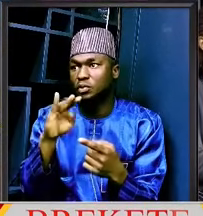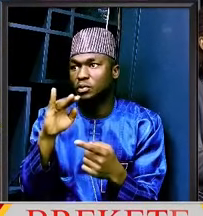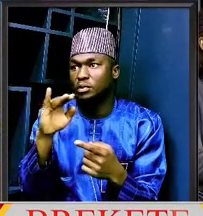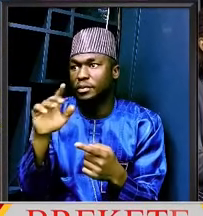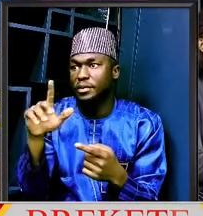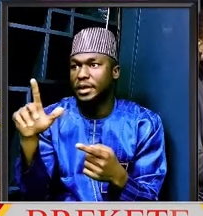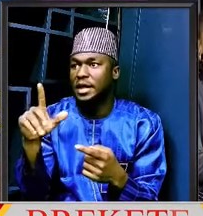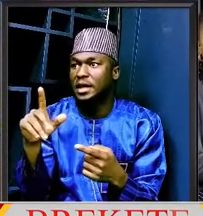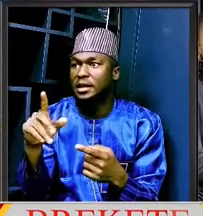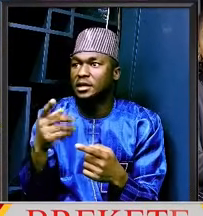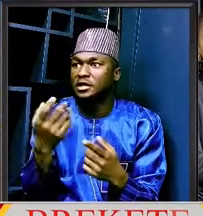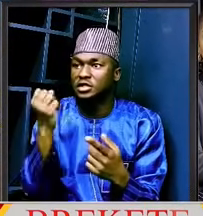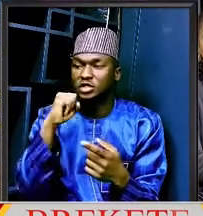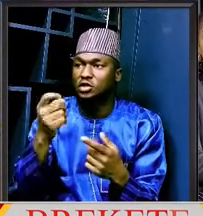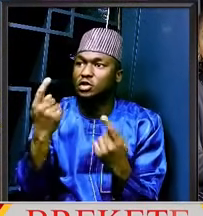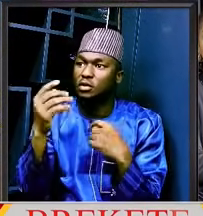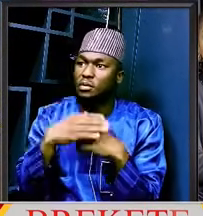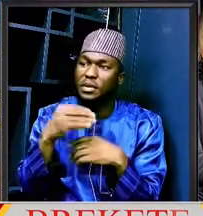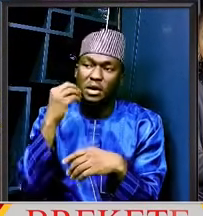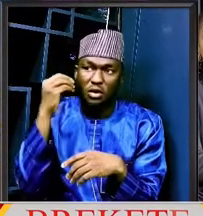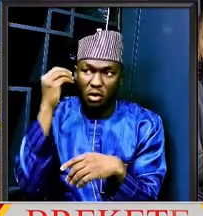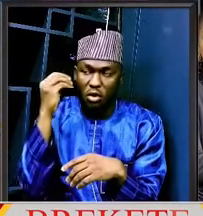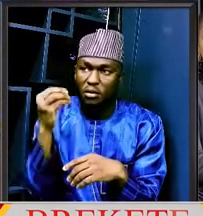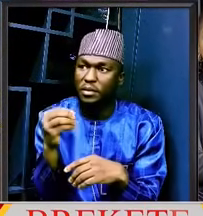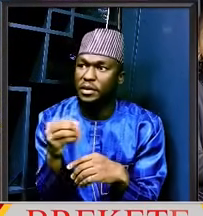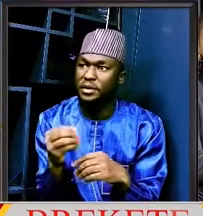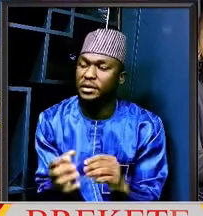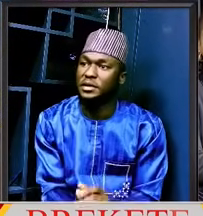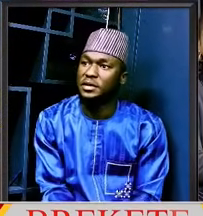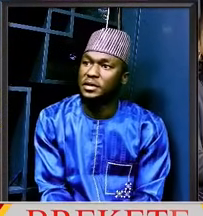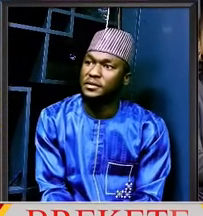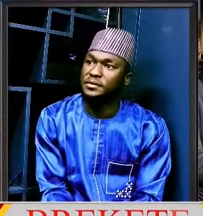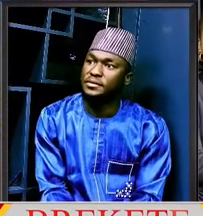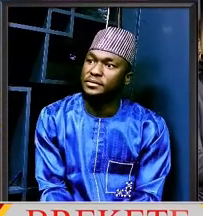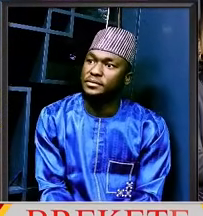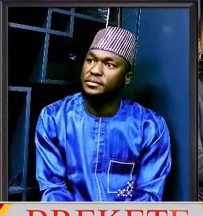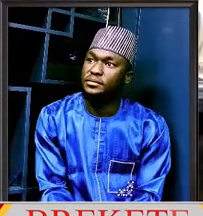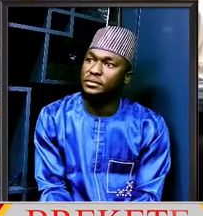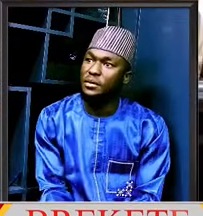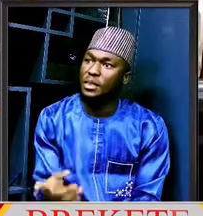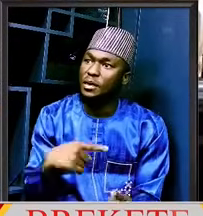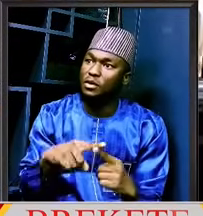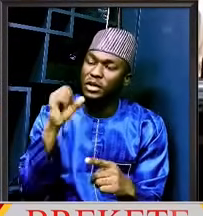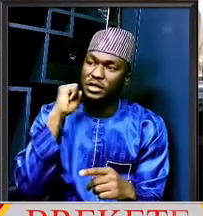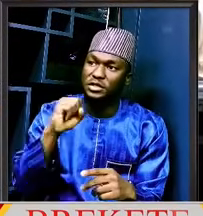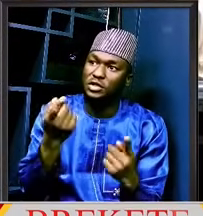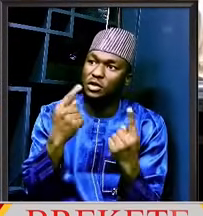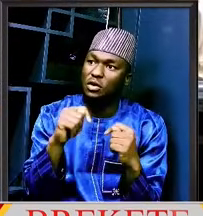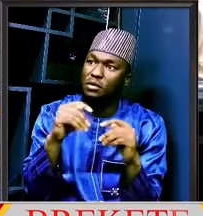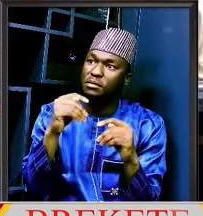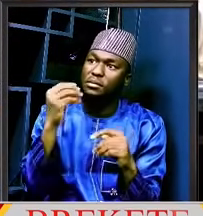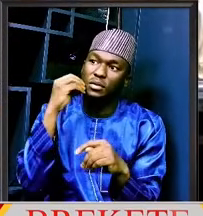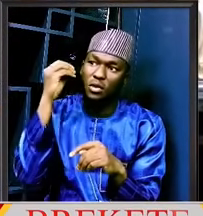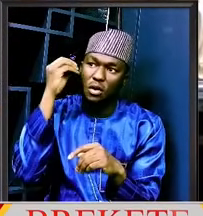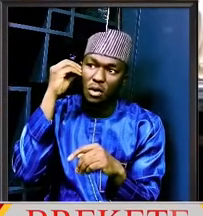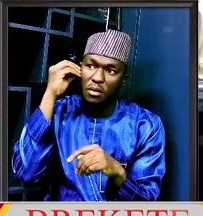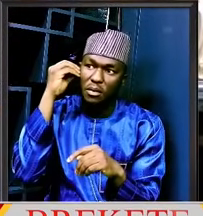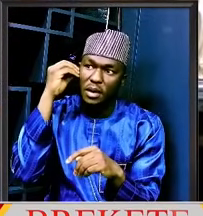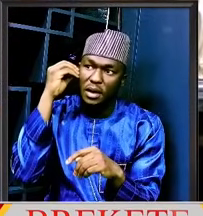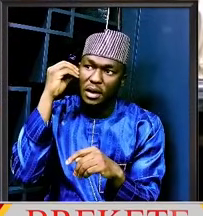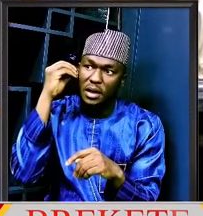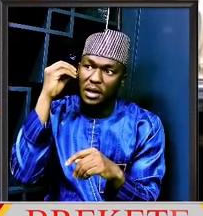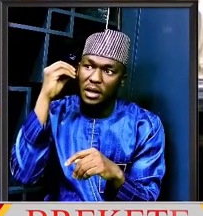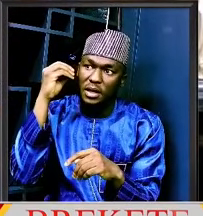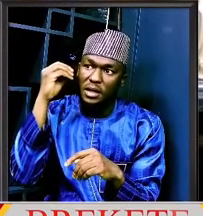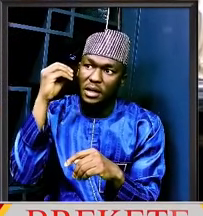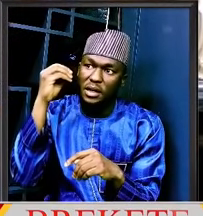back home that evening because they were in the police station from morning till evening. Immediately she arrived at the house that evening. His